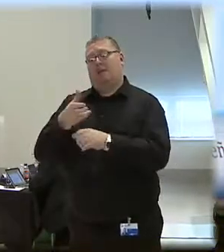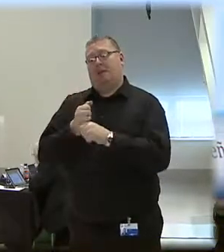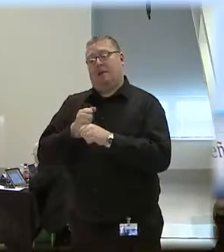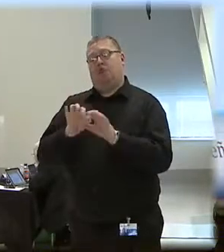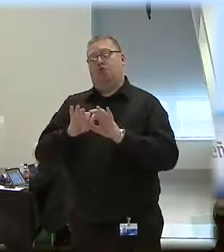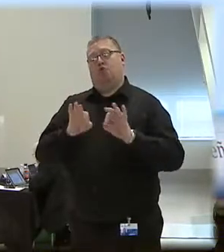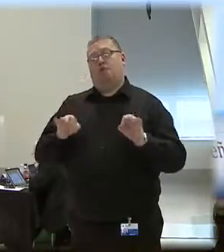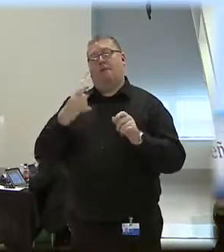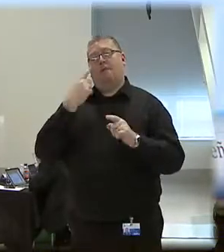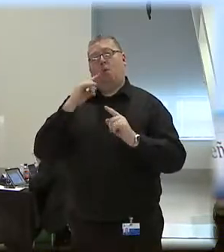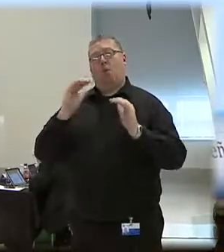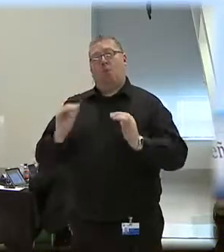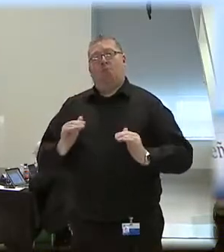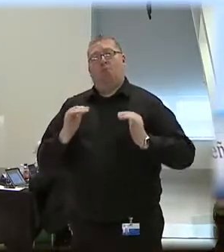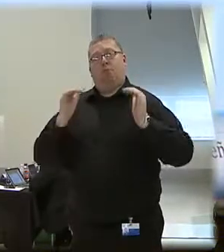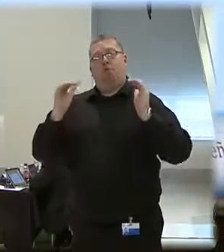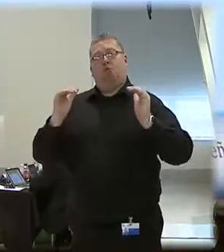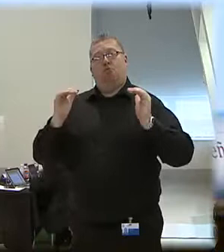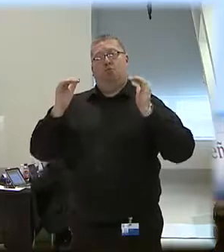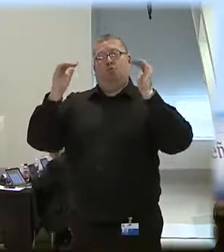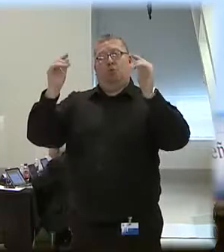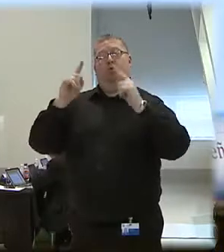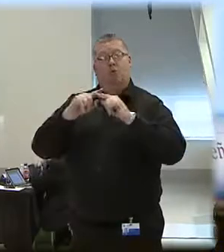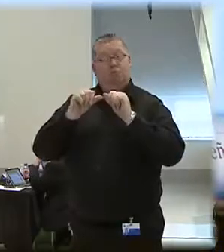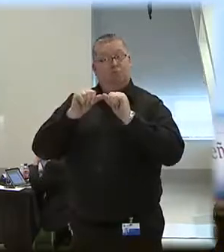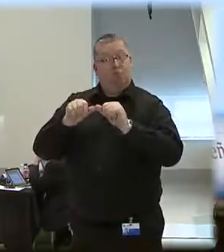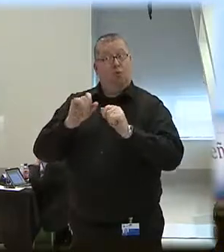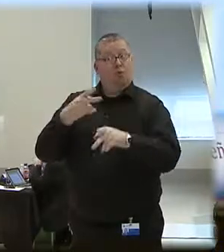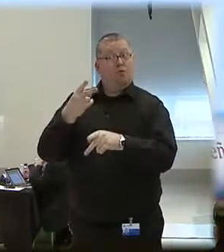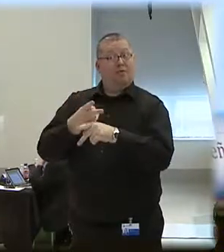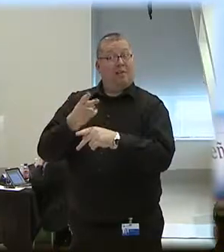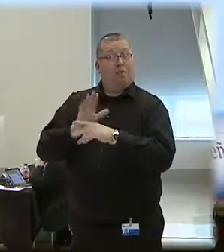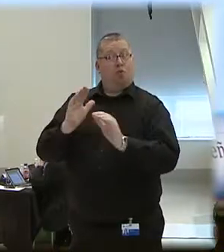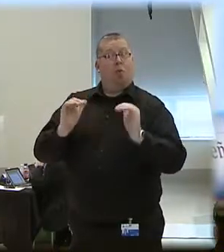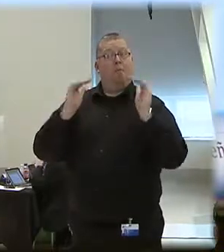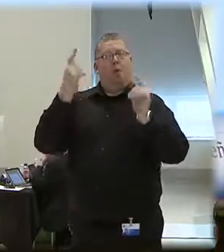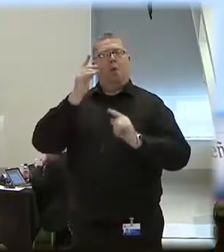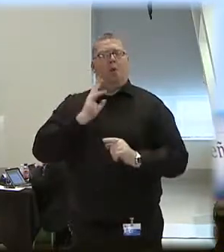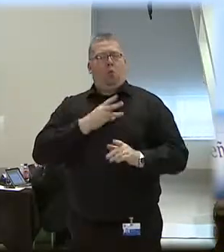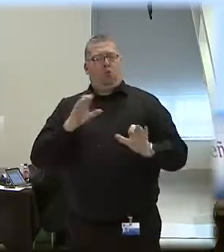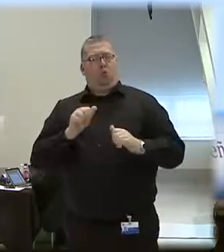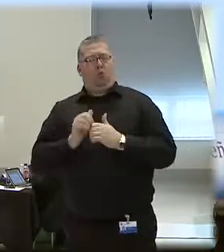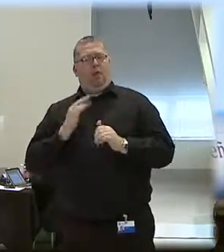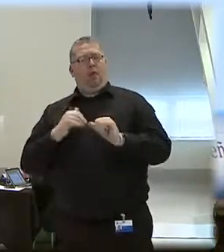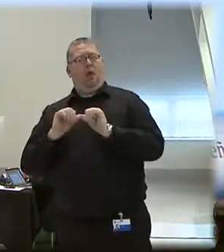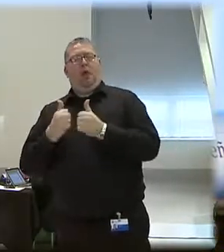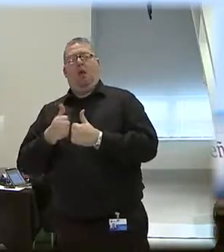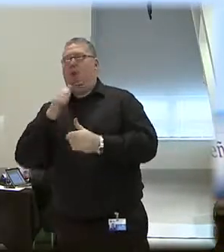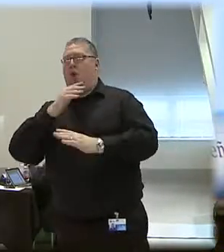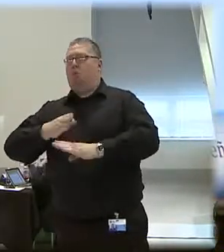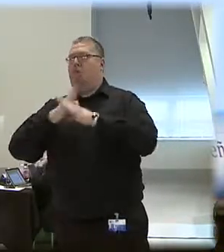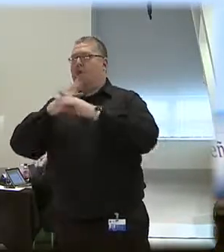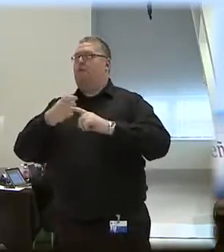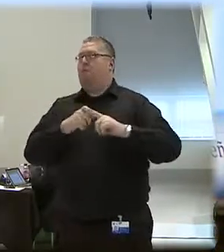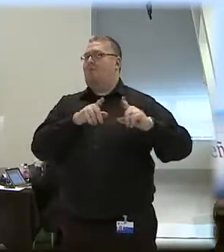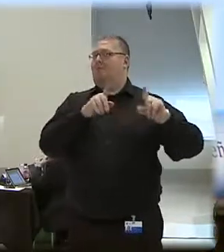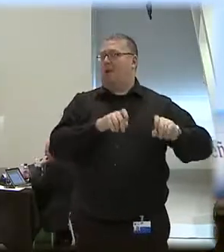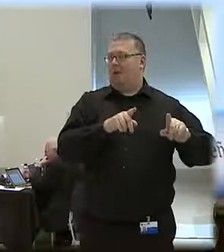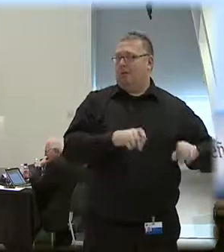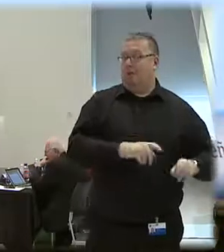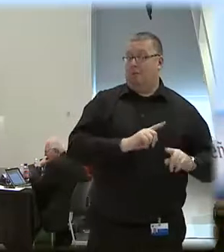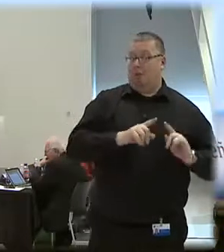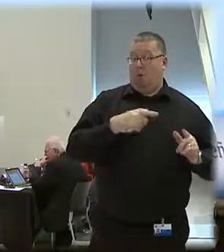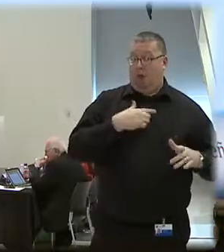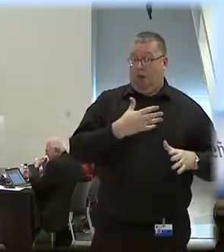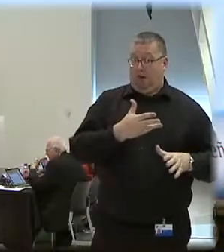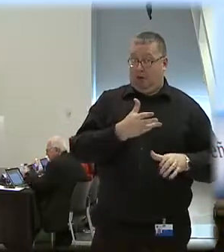upon promotion in order to maintain that promotion? Something we do in our agency. It doesn't hold you back from testing, but once you achieve